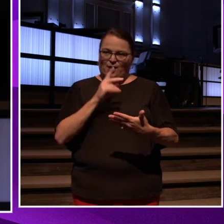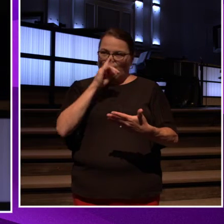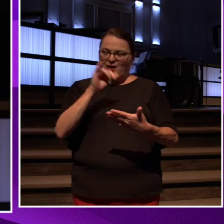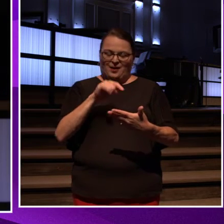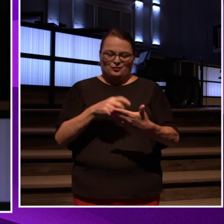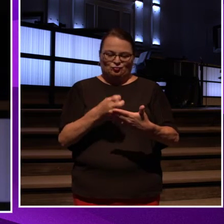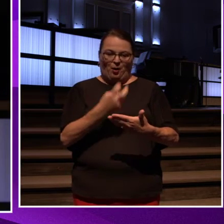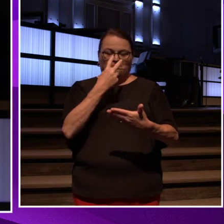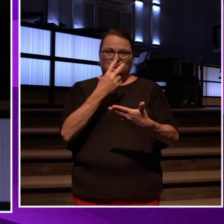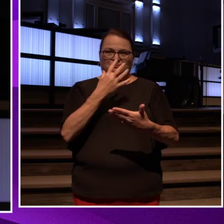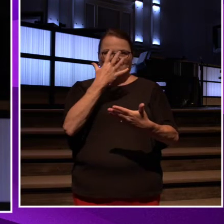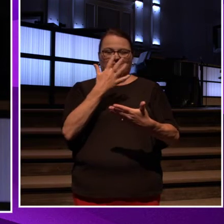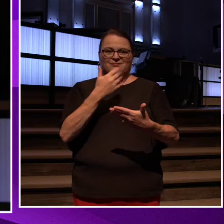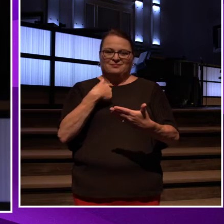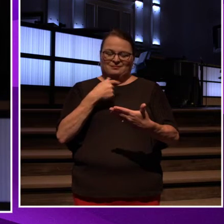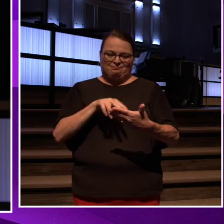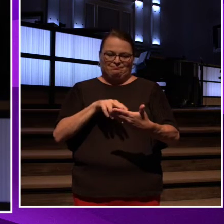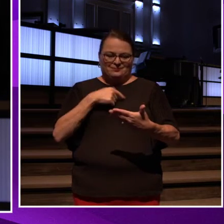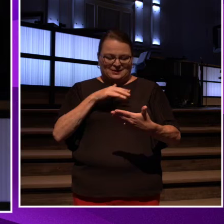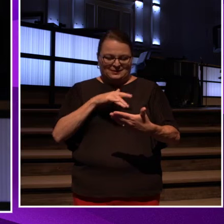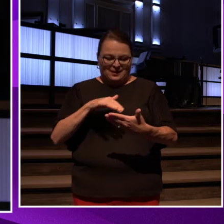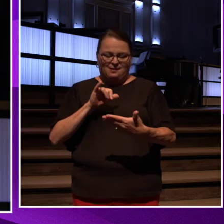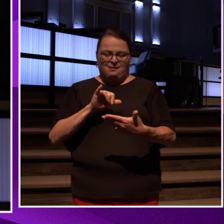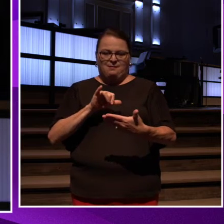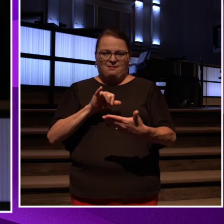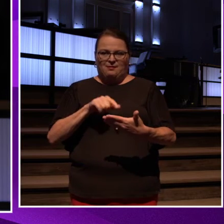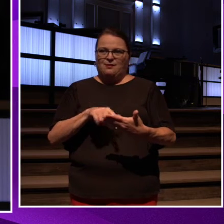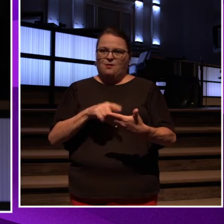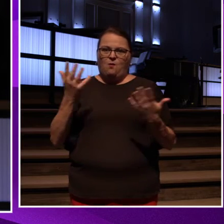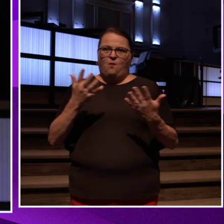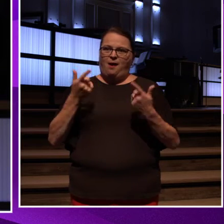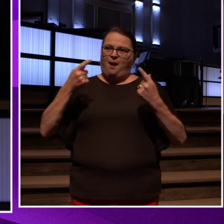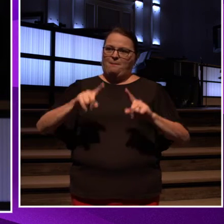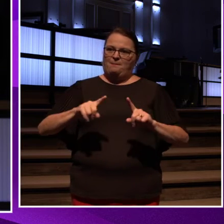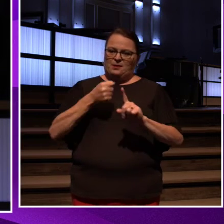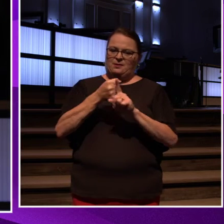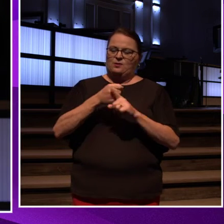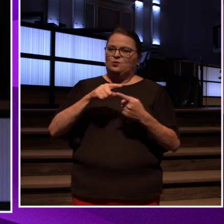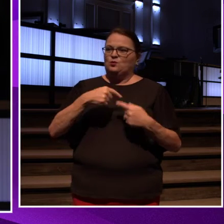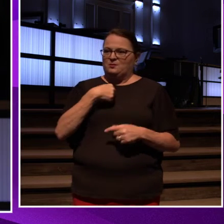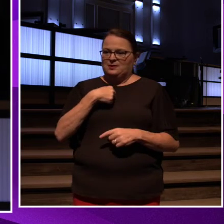it, that what has happened to me.